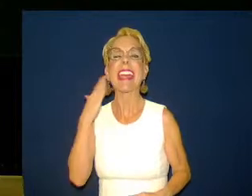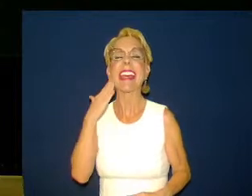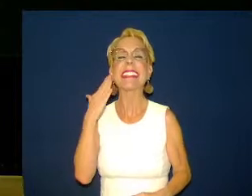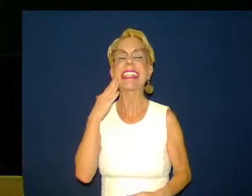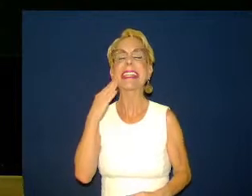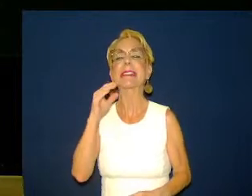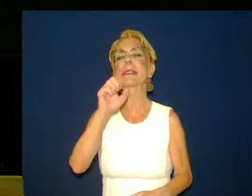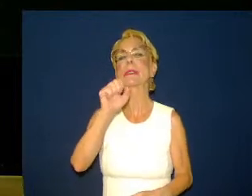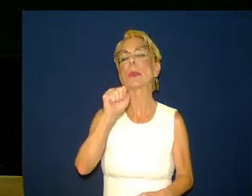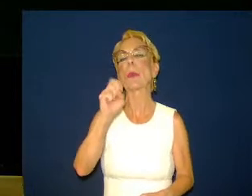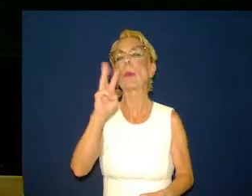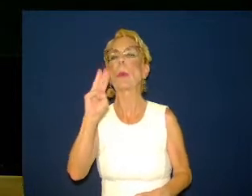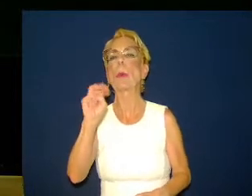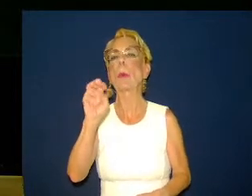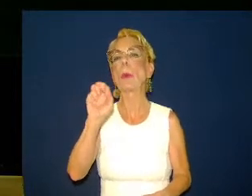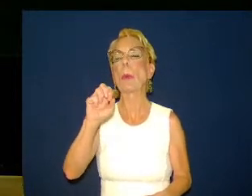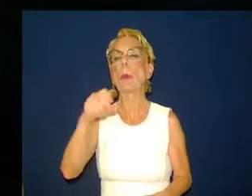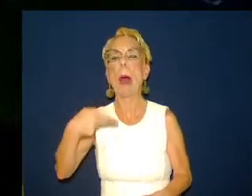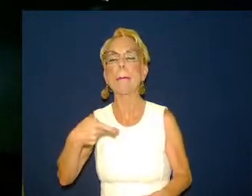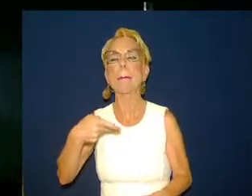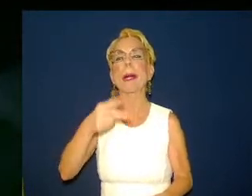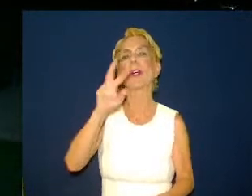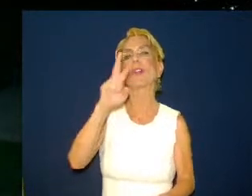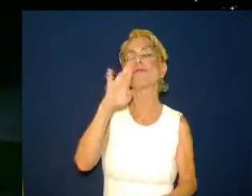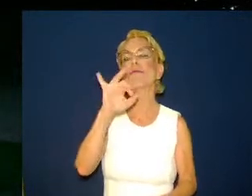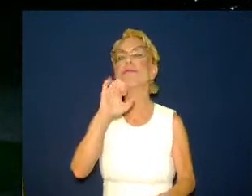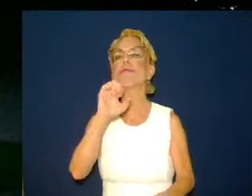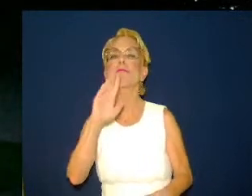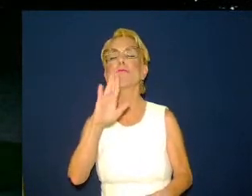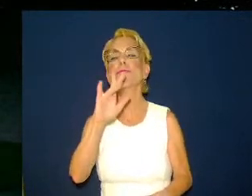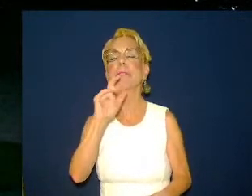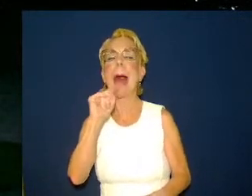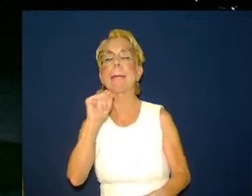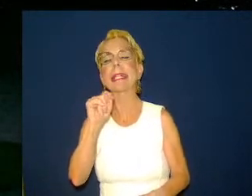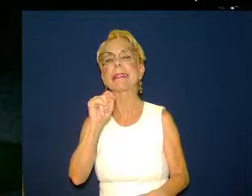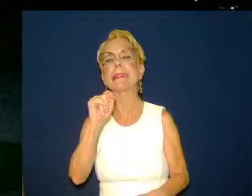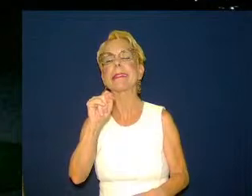Trail, and I was doing my thing. I got my 3 miles in.